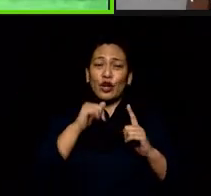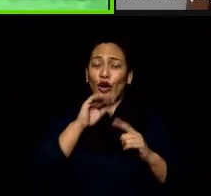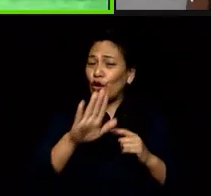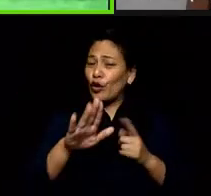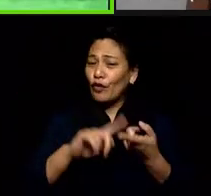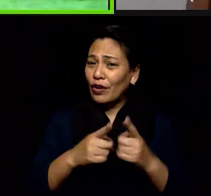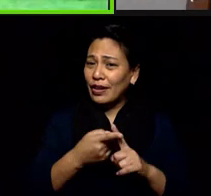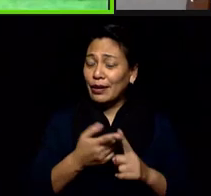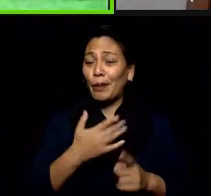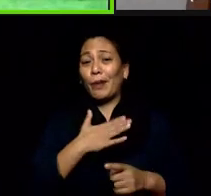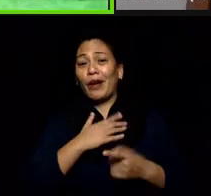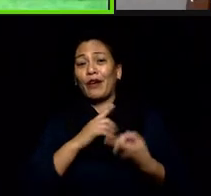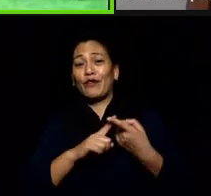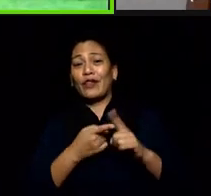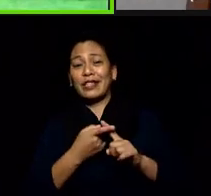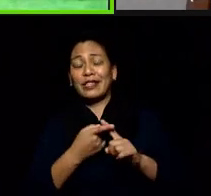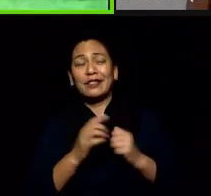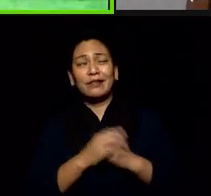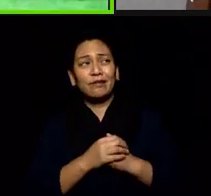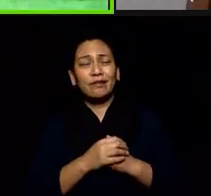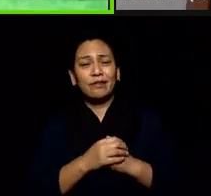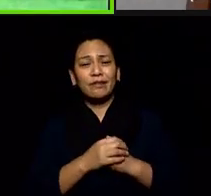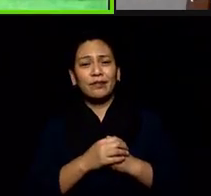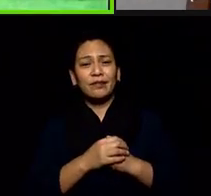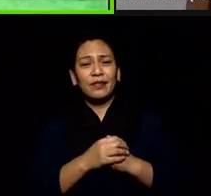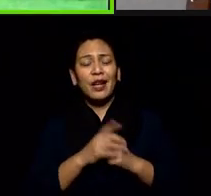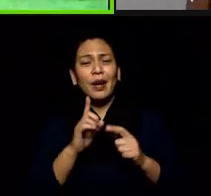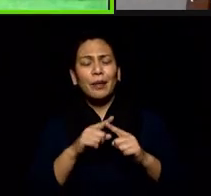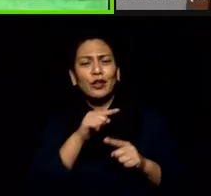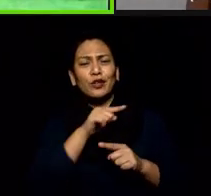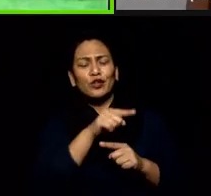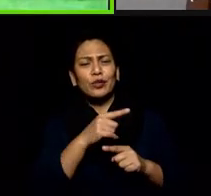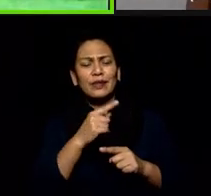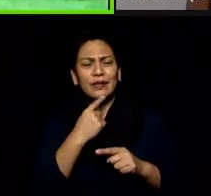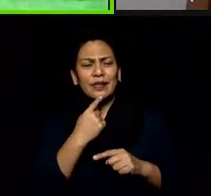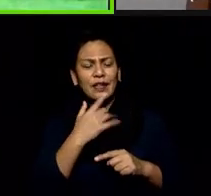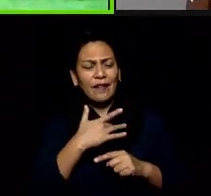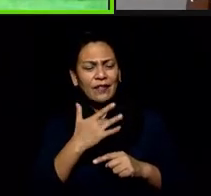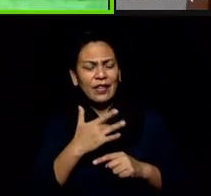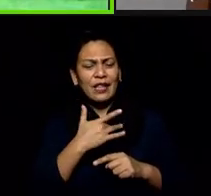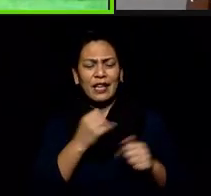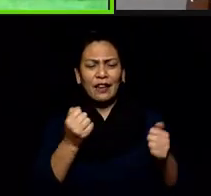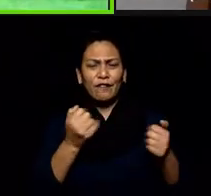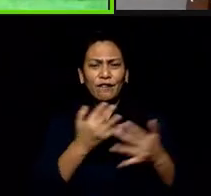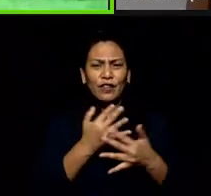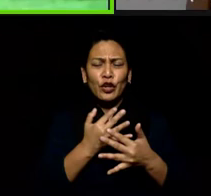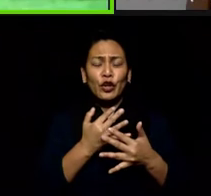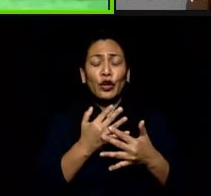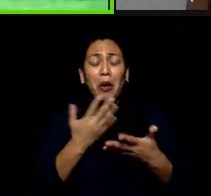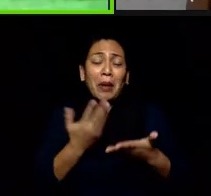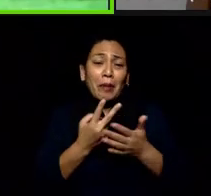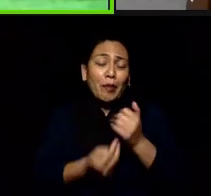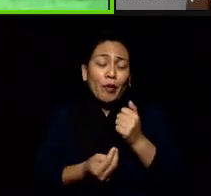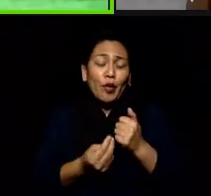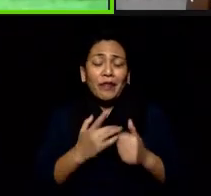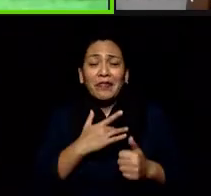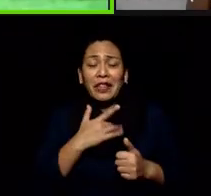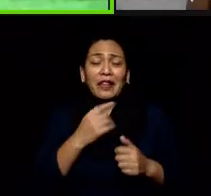that your fear or your feeling, and maybe both, was that